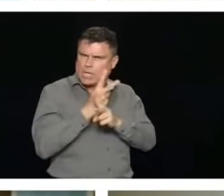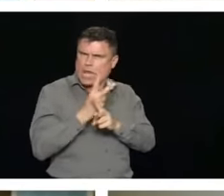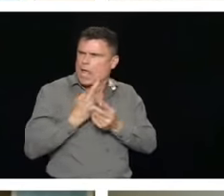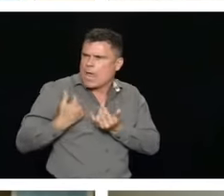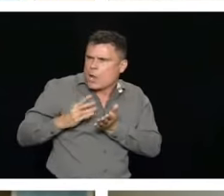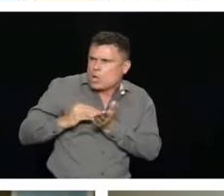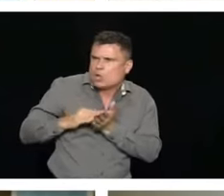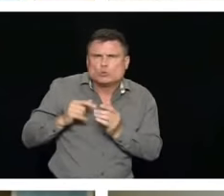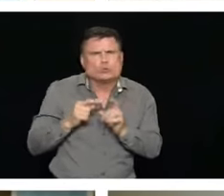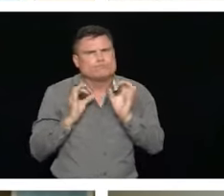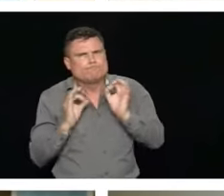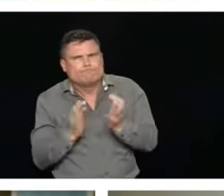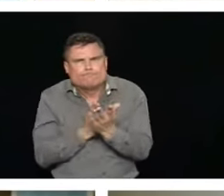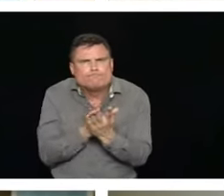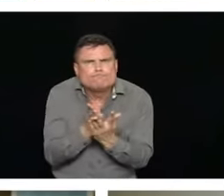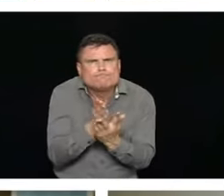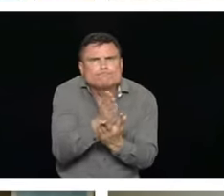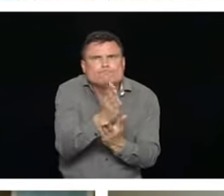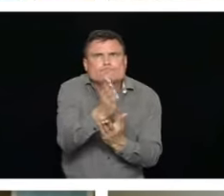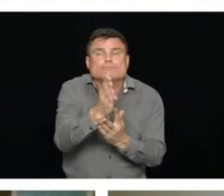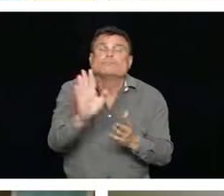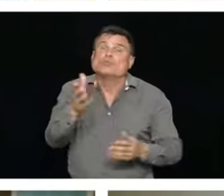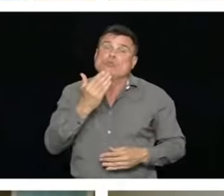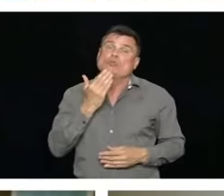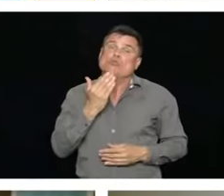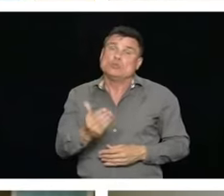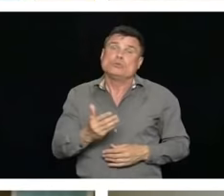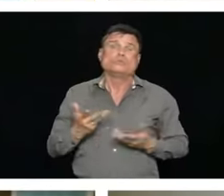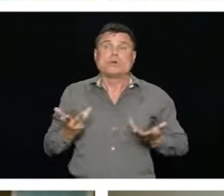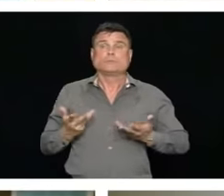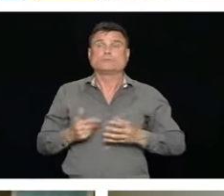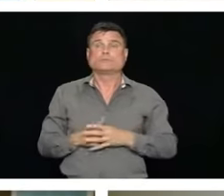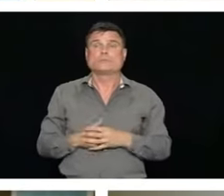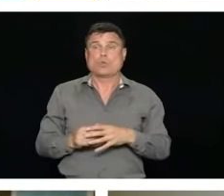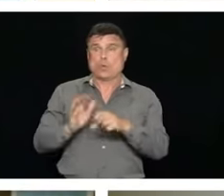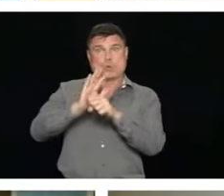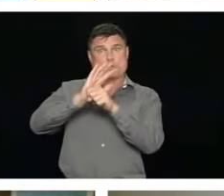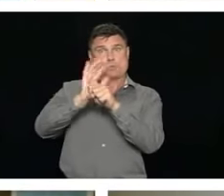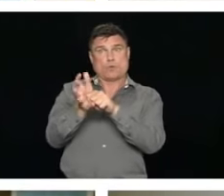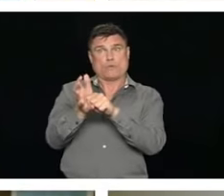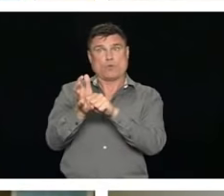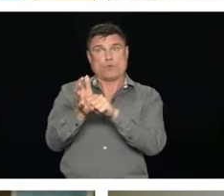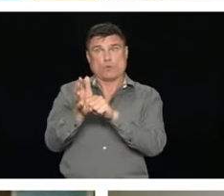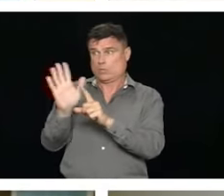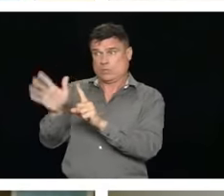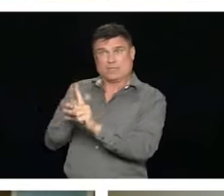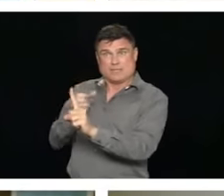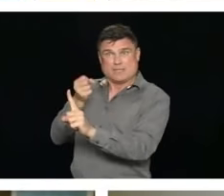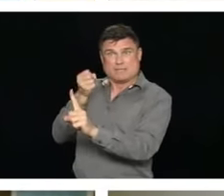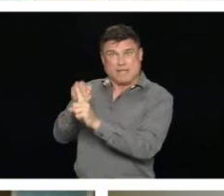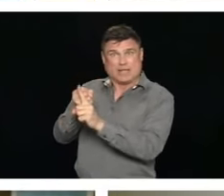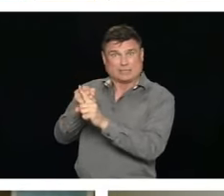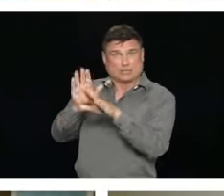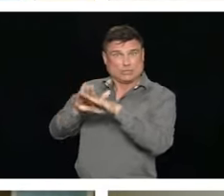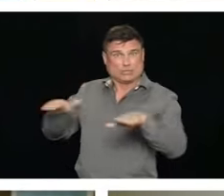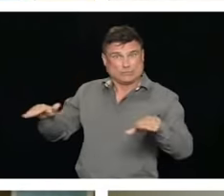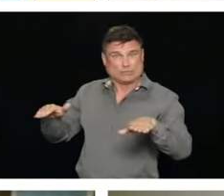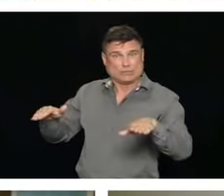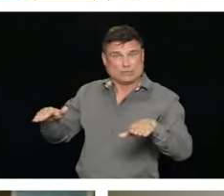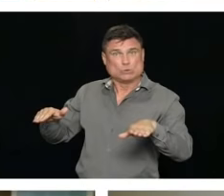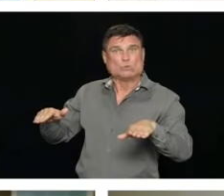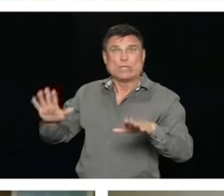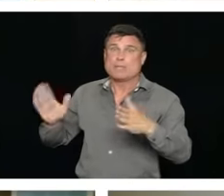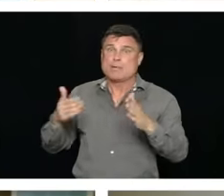children in a much different way than it does adults, which I think is a good thing. That does make it